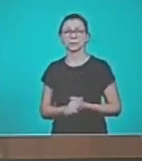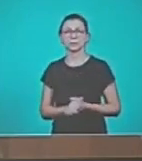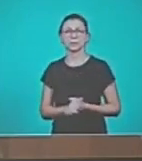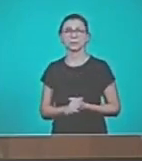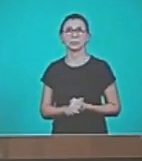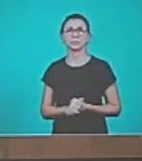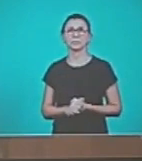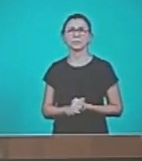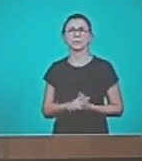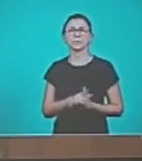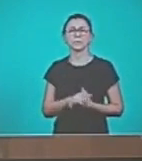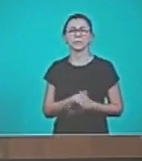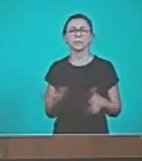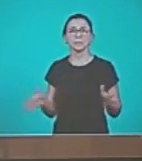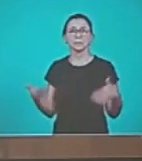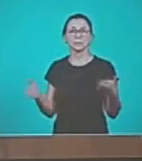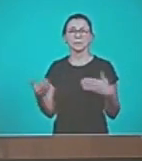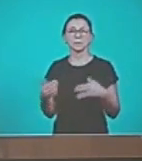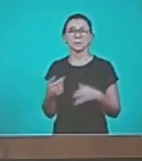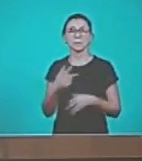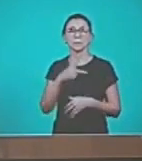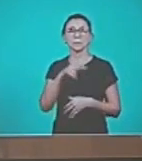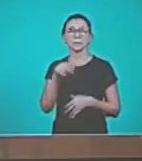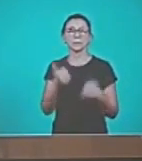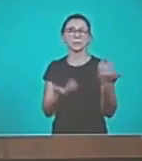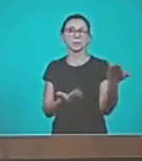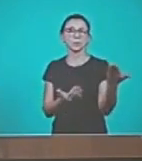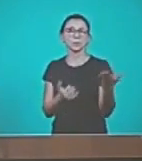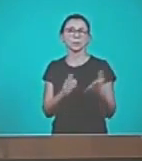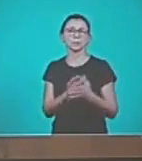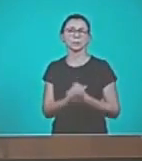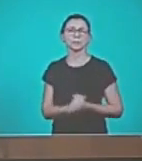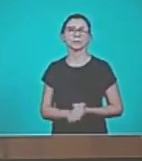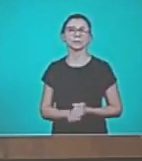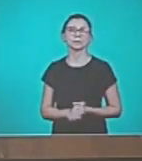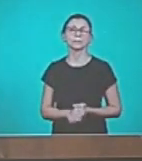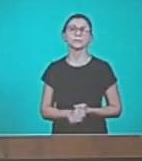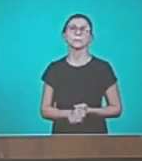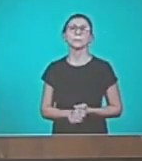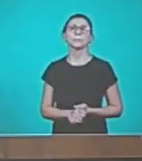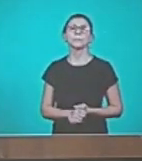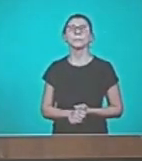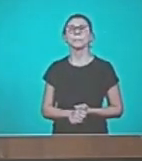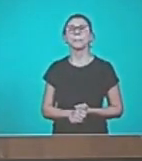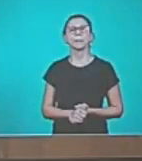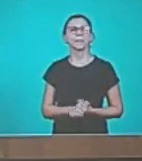your brethren, they're also youth. They are being awoken.